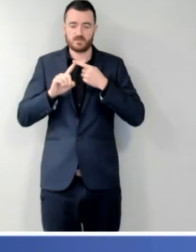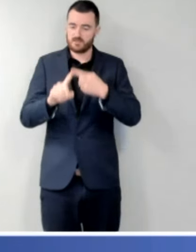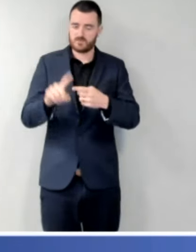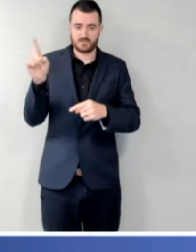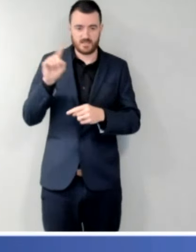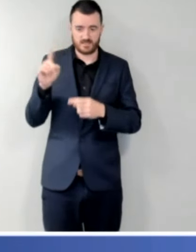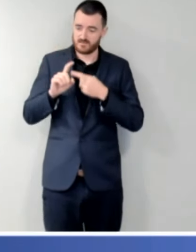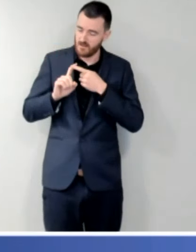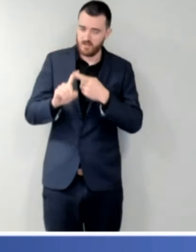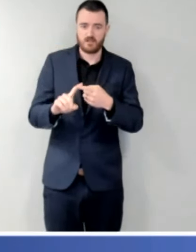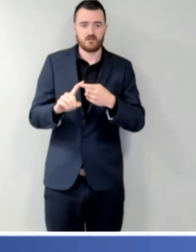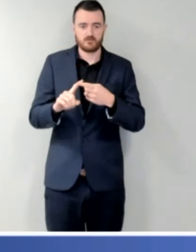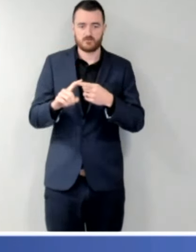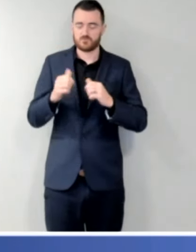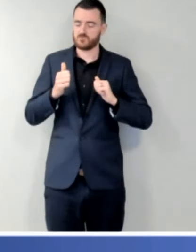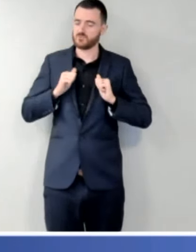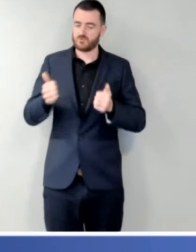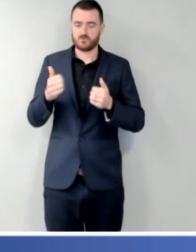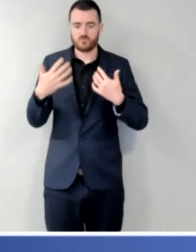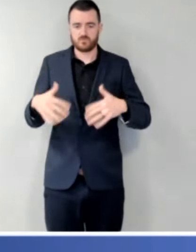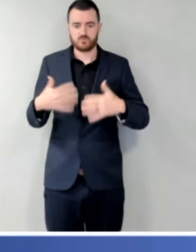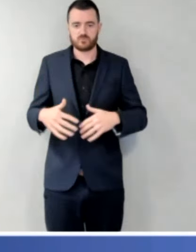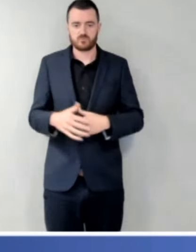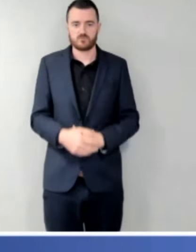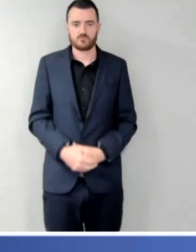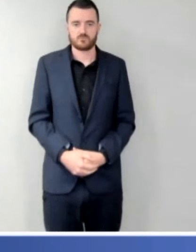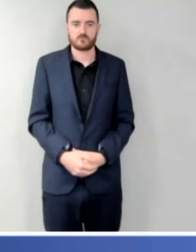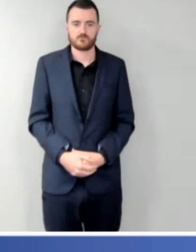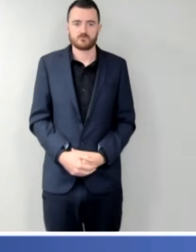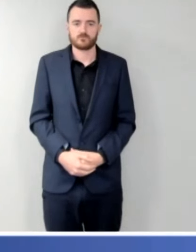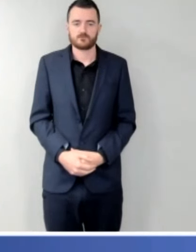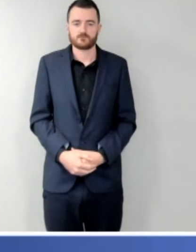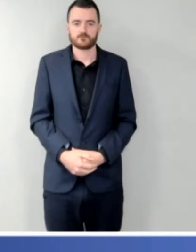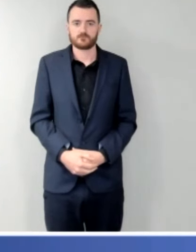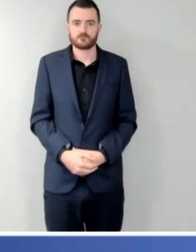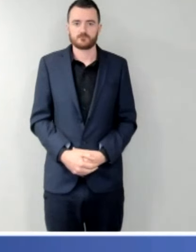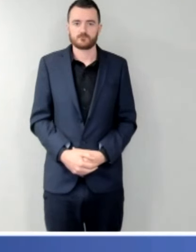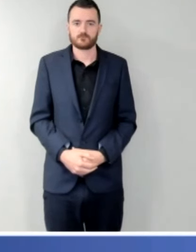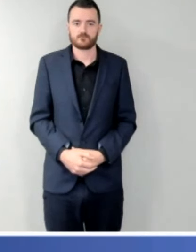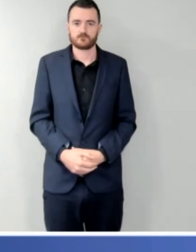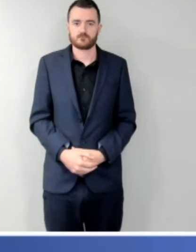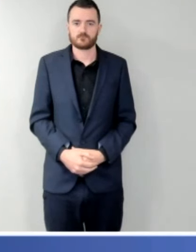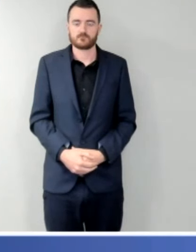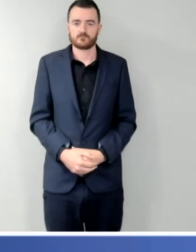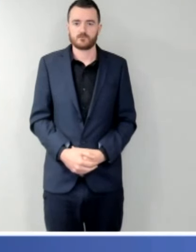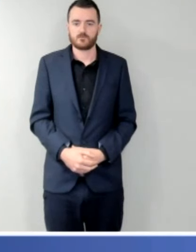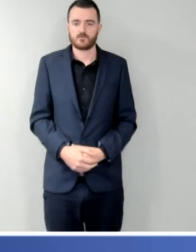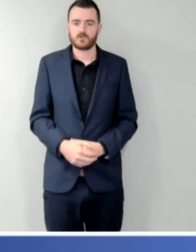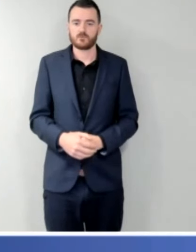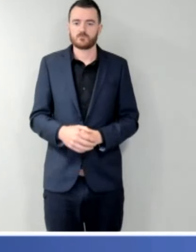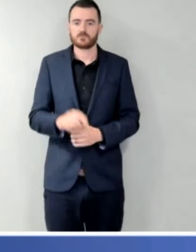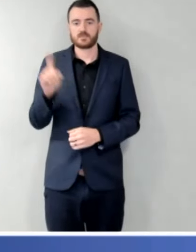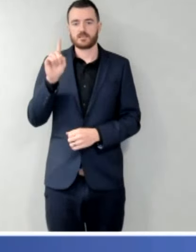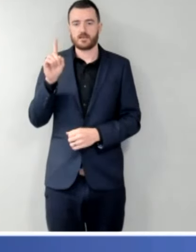shocking consequences. So today, we remember those we